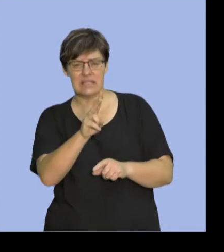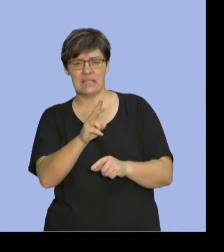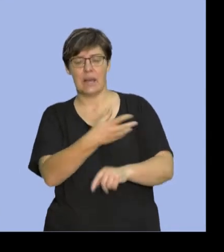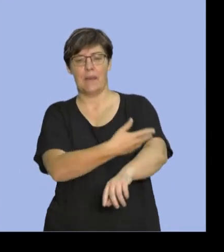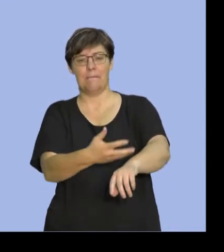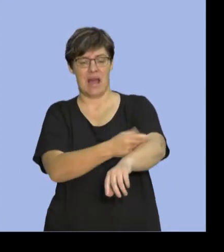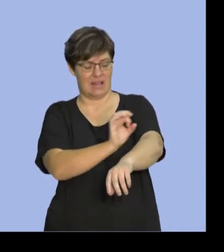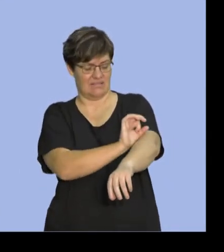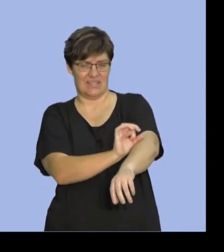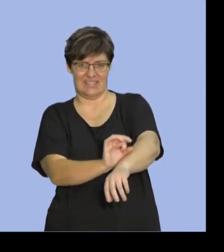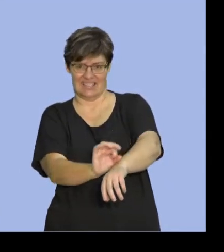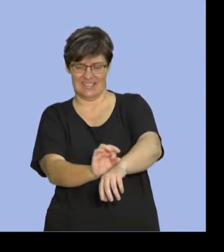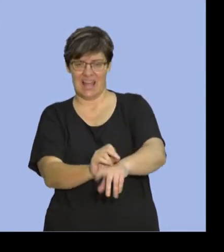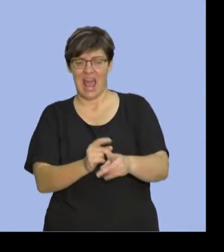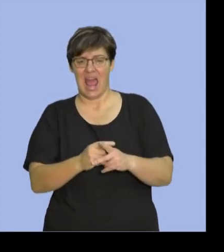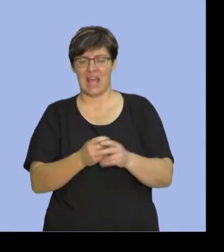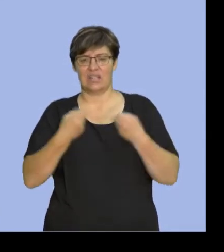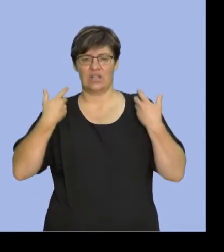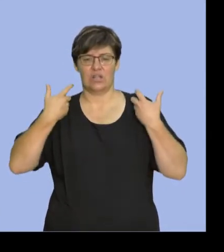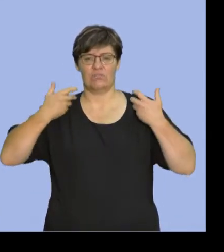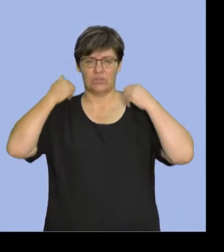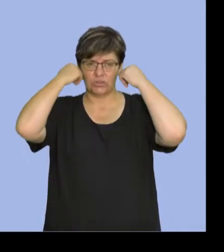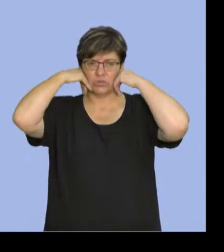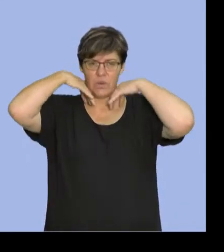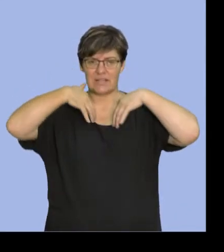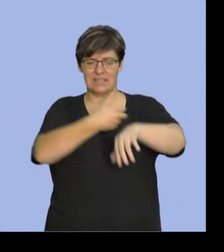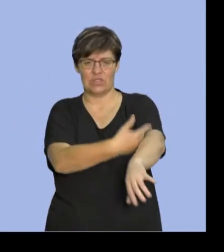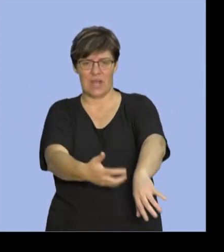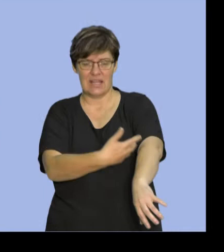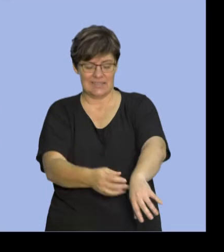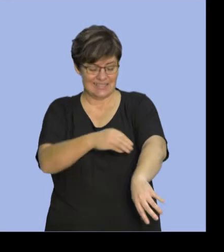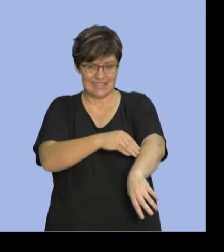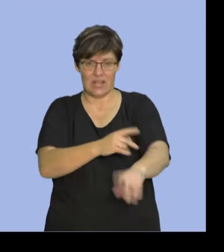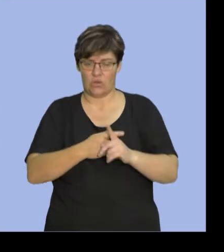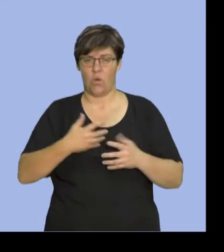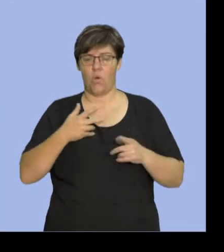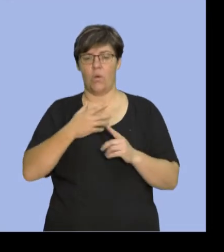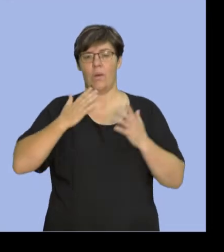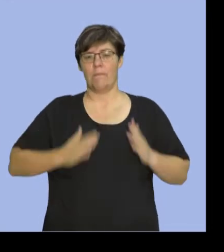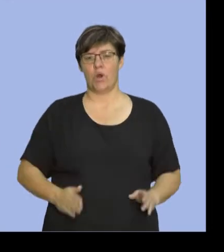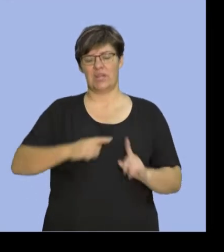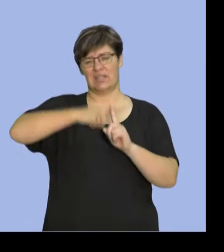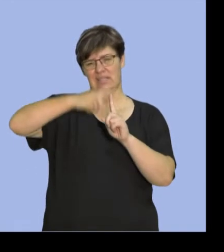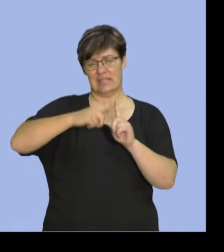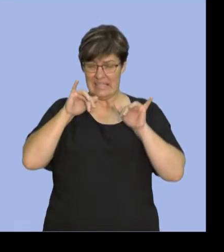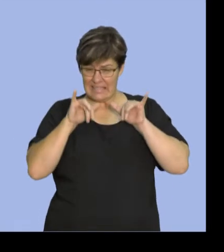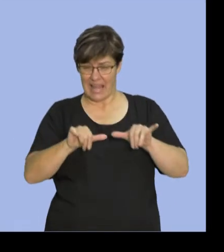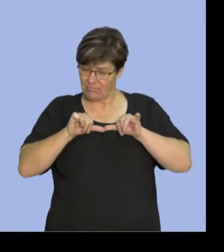well as the sweat glands in the skin in terms of maintaining the body temperature around 37 degrees